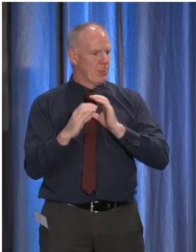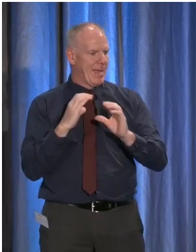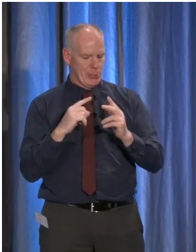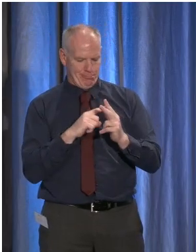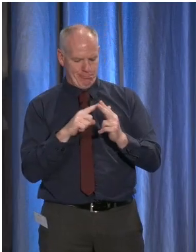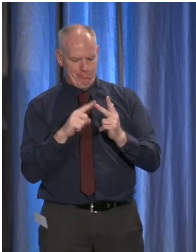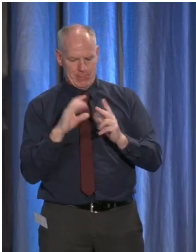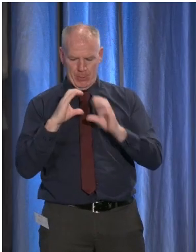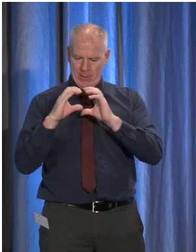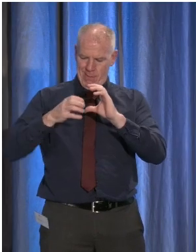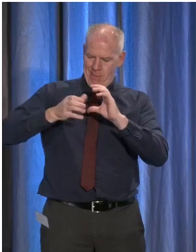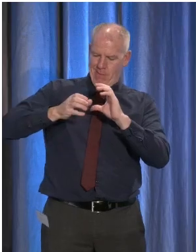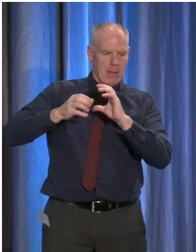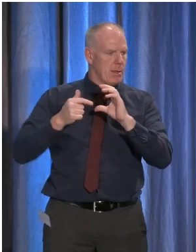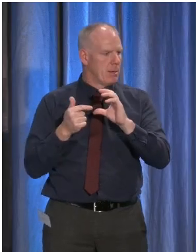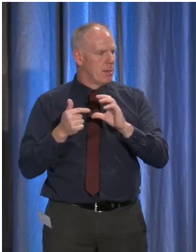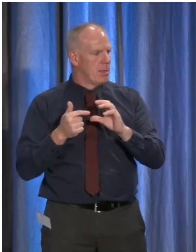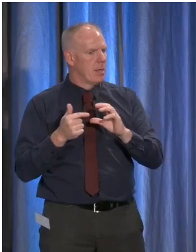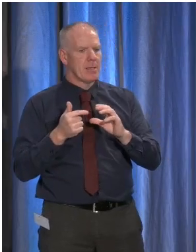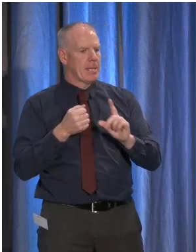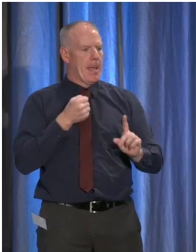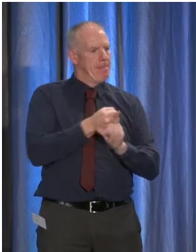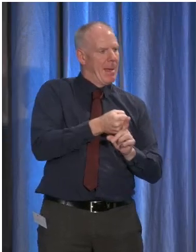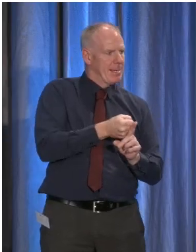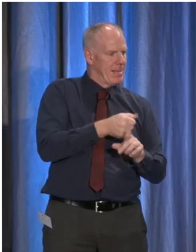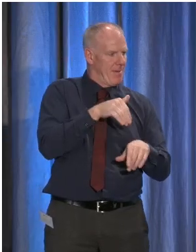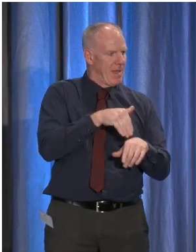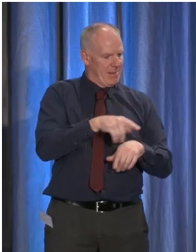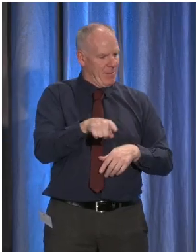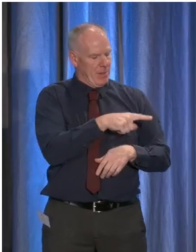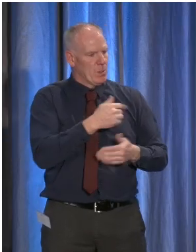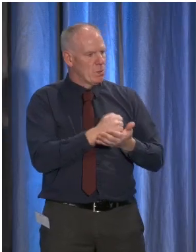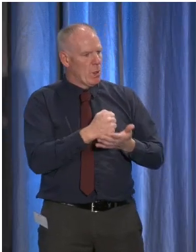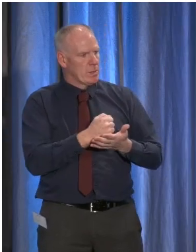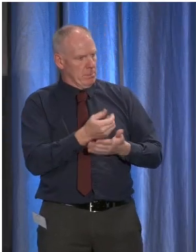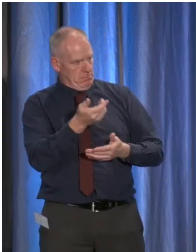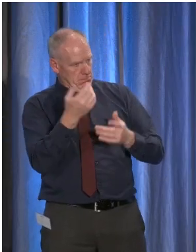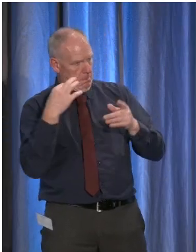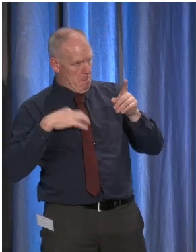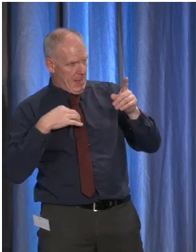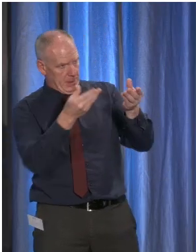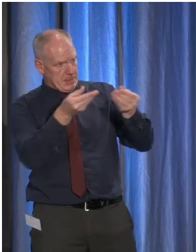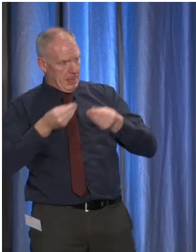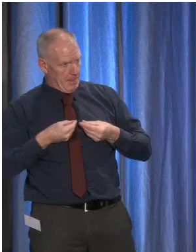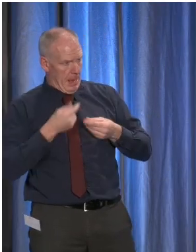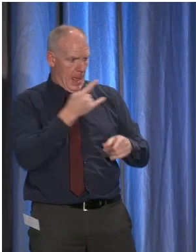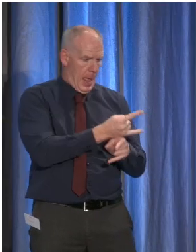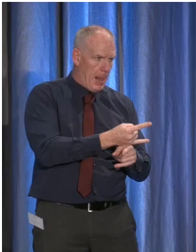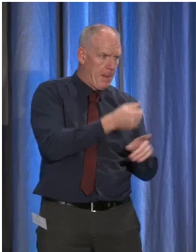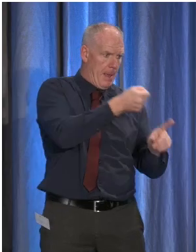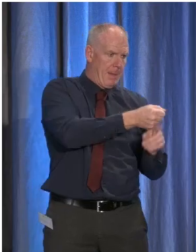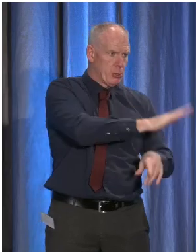communication, rather than impact. What was the impact of a resource they gained or an interaction they had